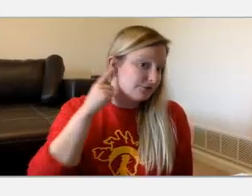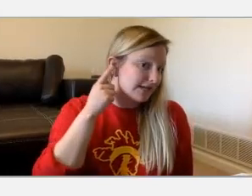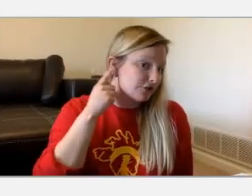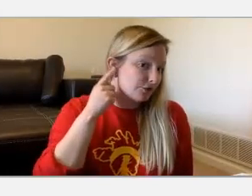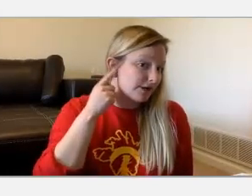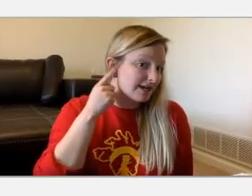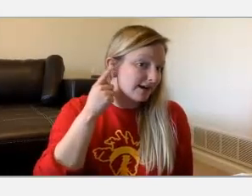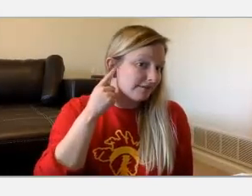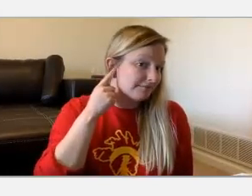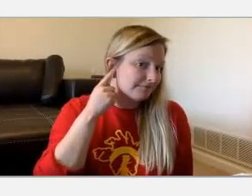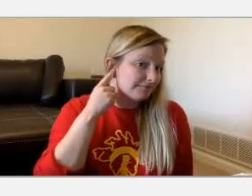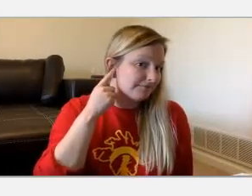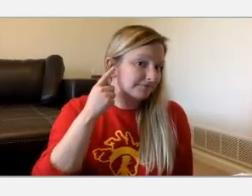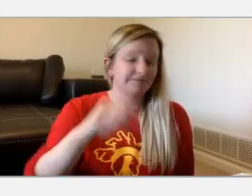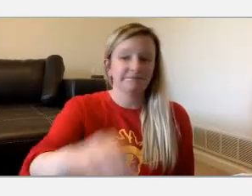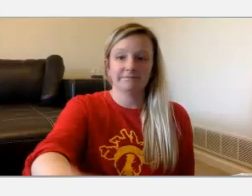Can you touch your ear?